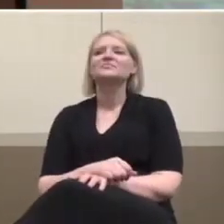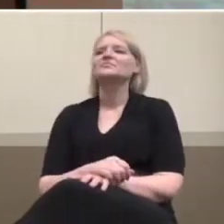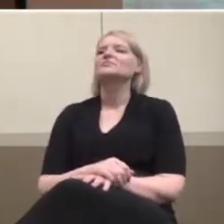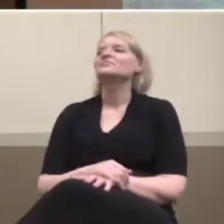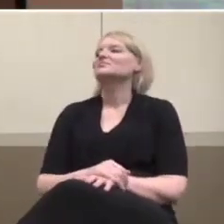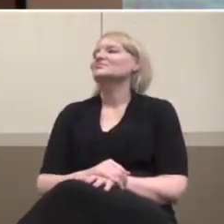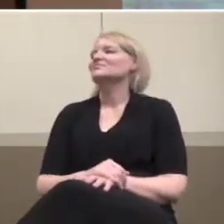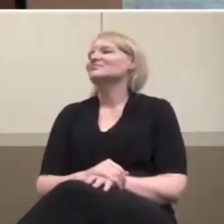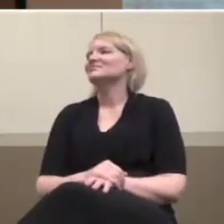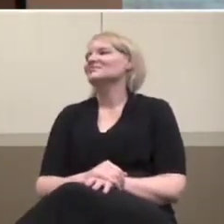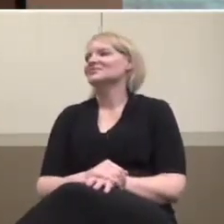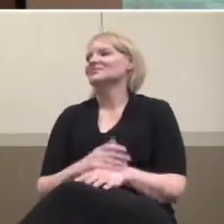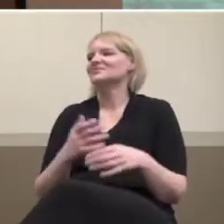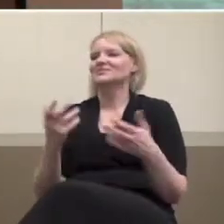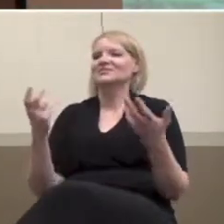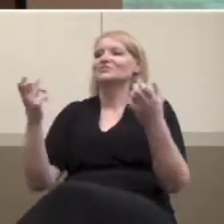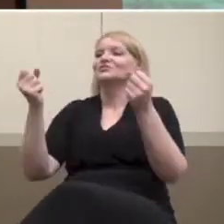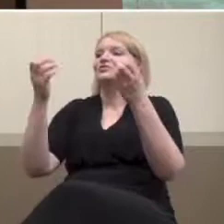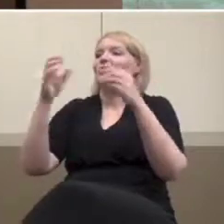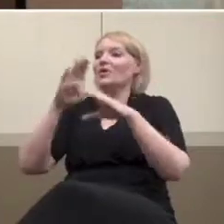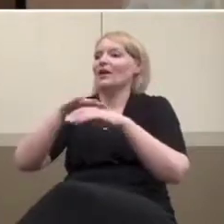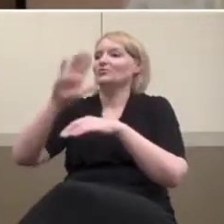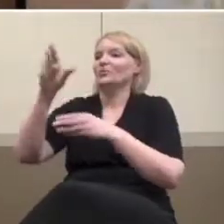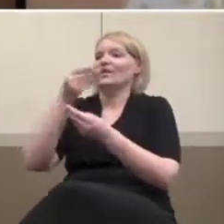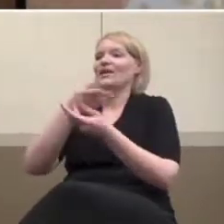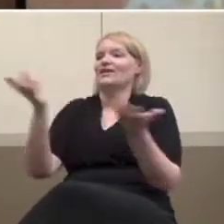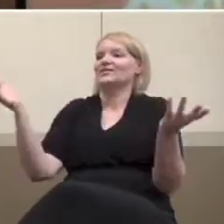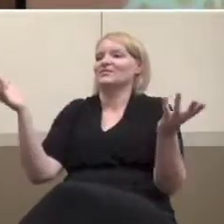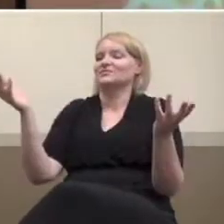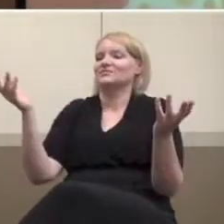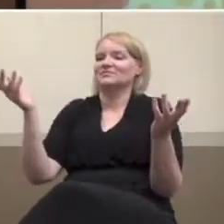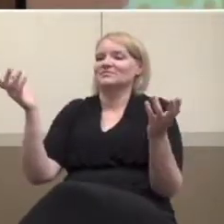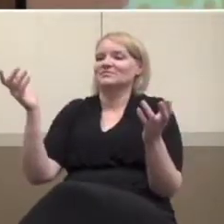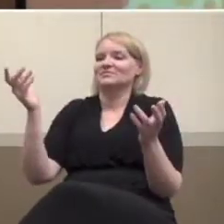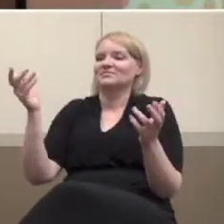So on your handout is the